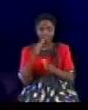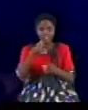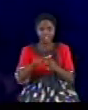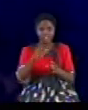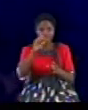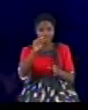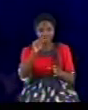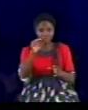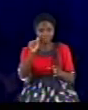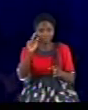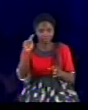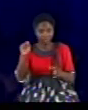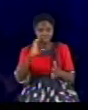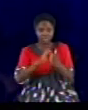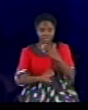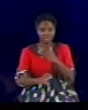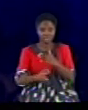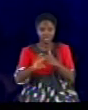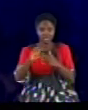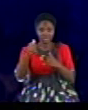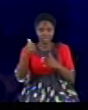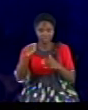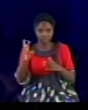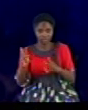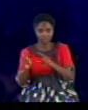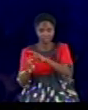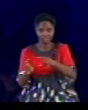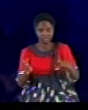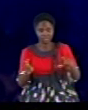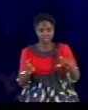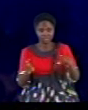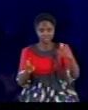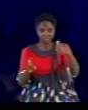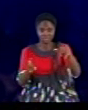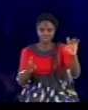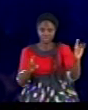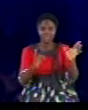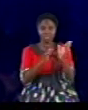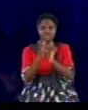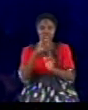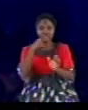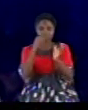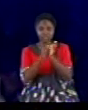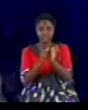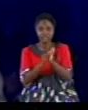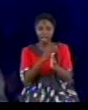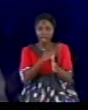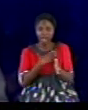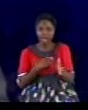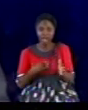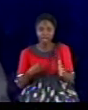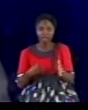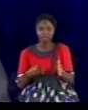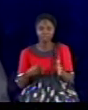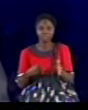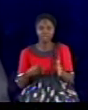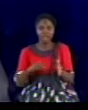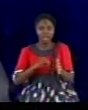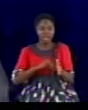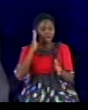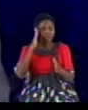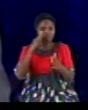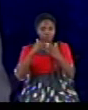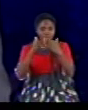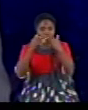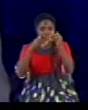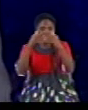chapter 16, verse 18, Jesus said, I will build my church, and the